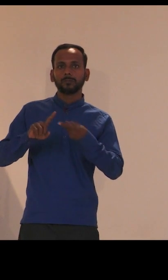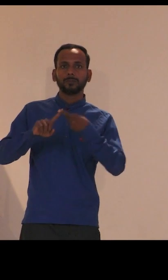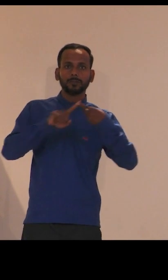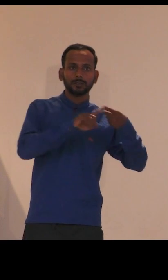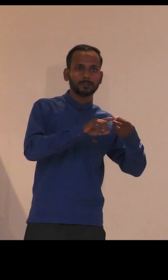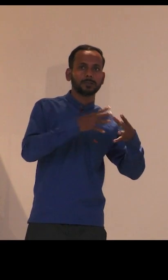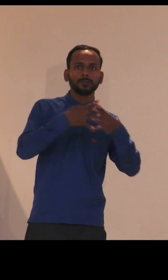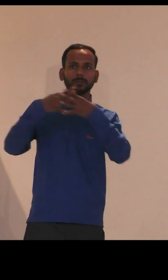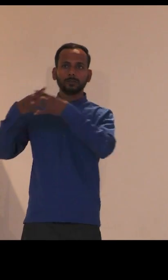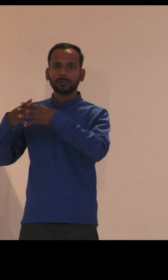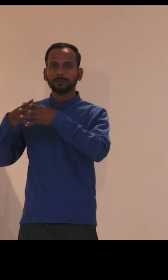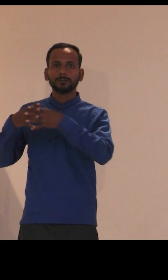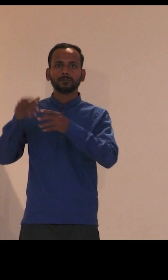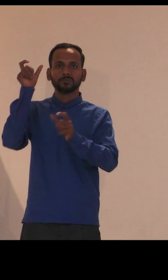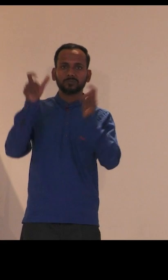etc. And